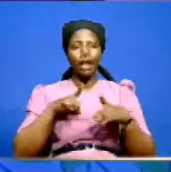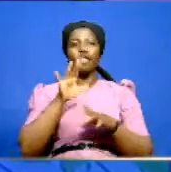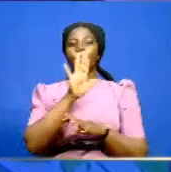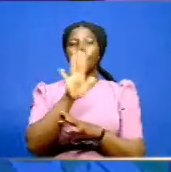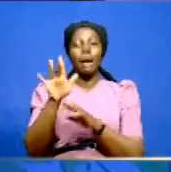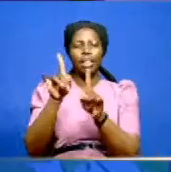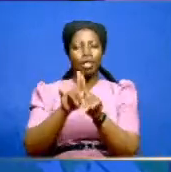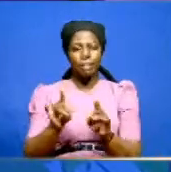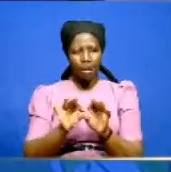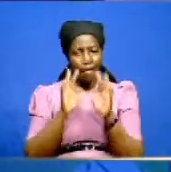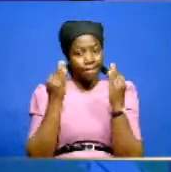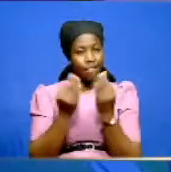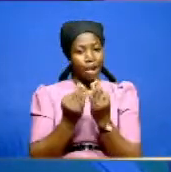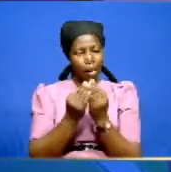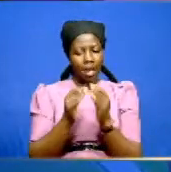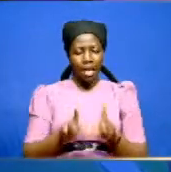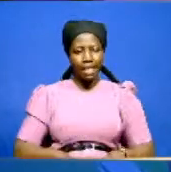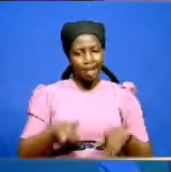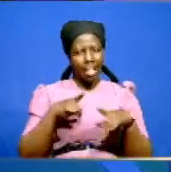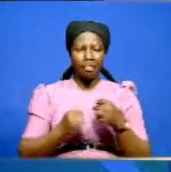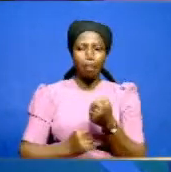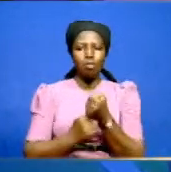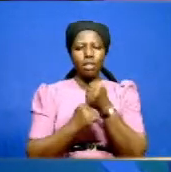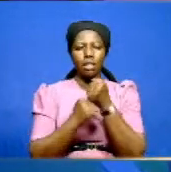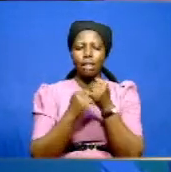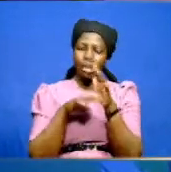his family in one way or another,